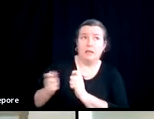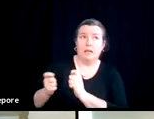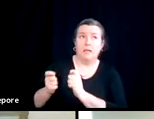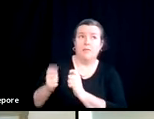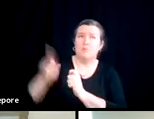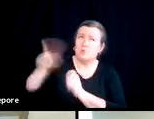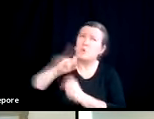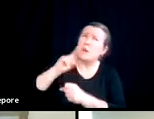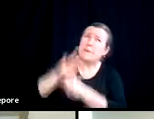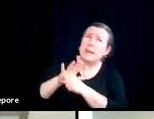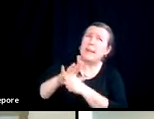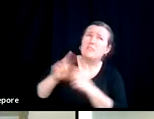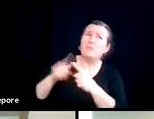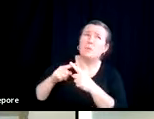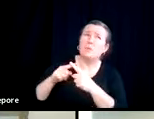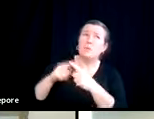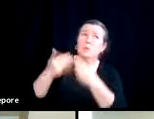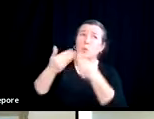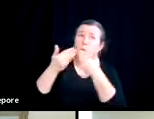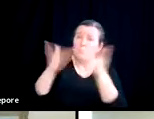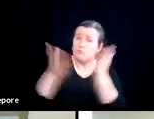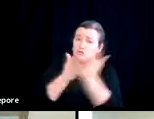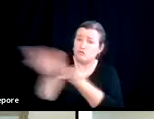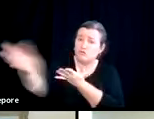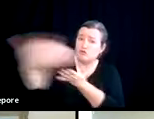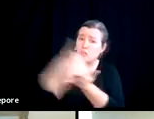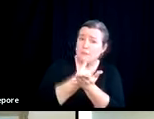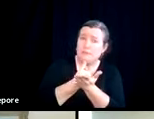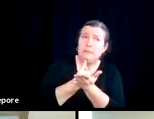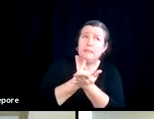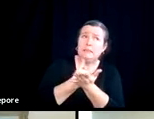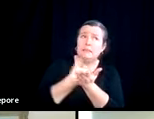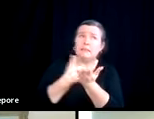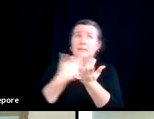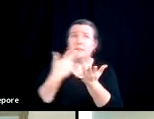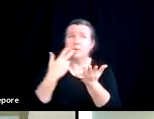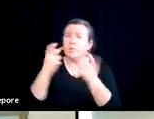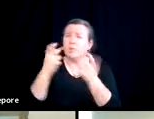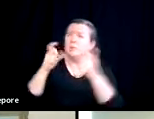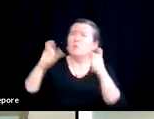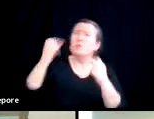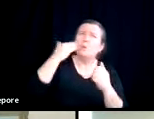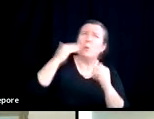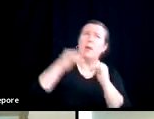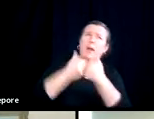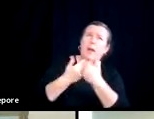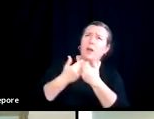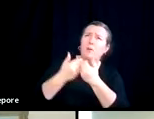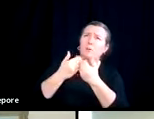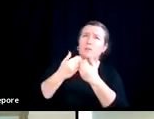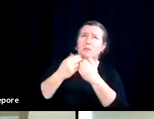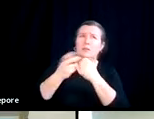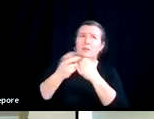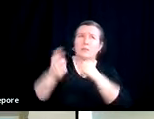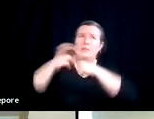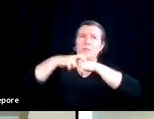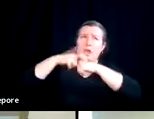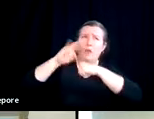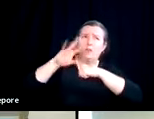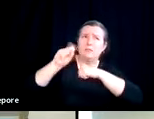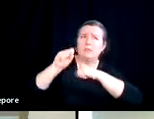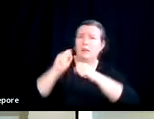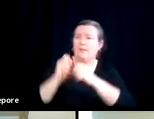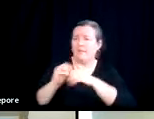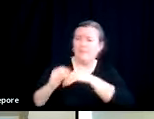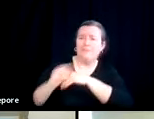public have the right to know exactly how the virus is affecting healthcare workers? And would you restore the requirement of the original bill through an